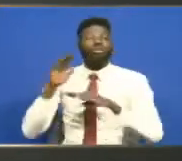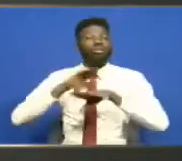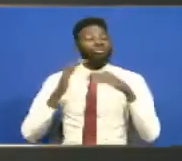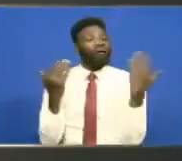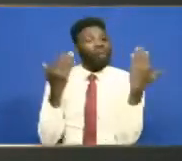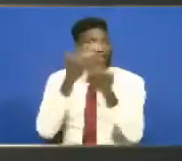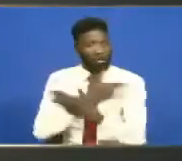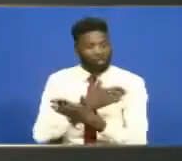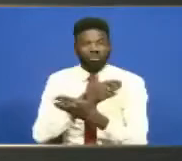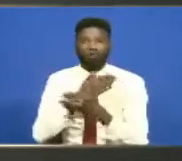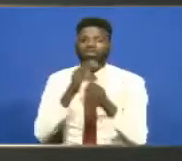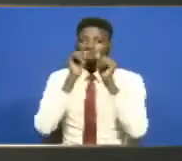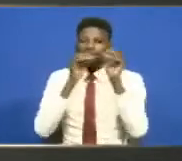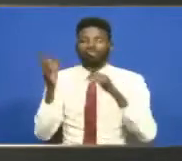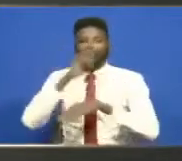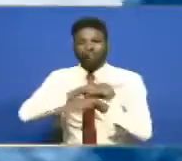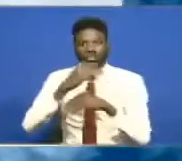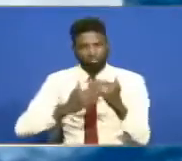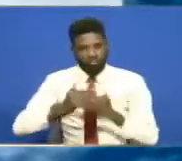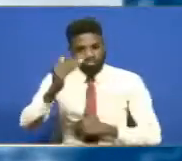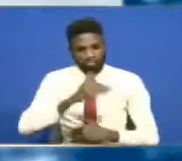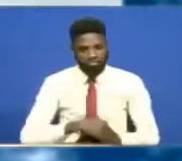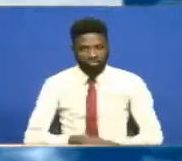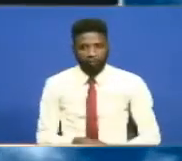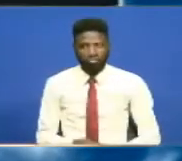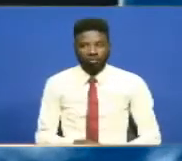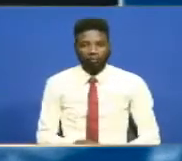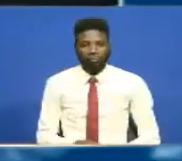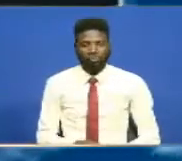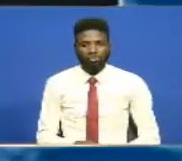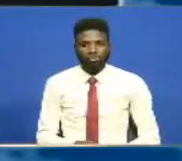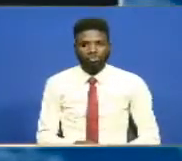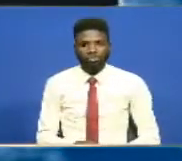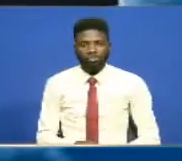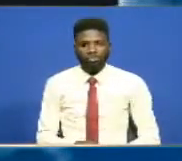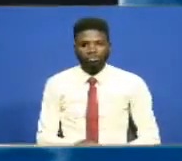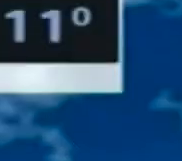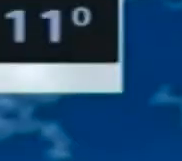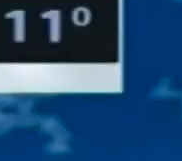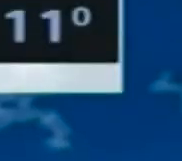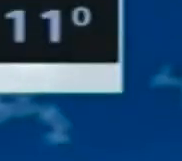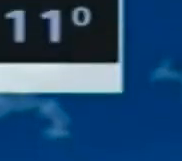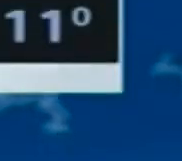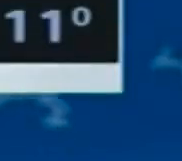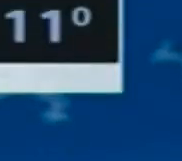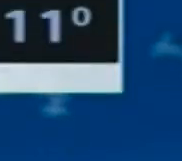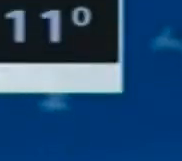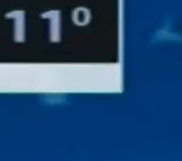blessed day ahead.